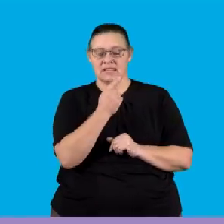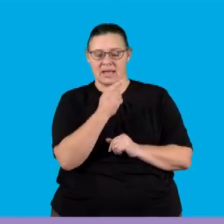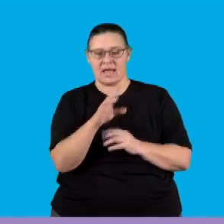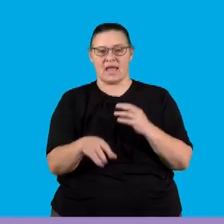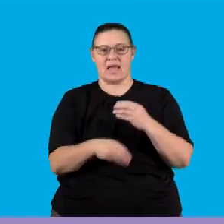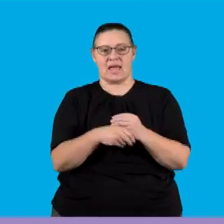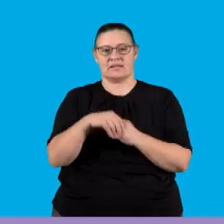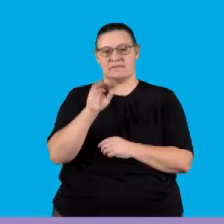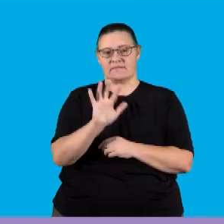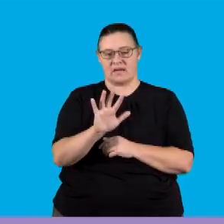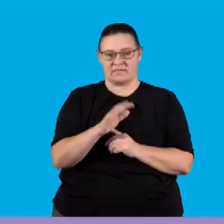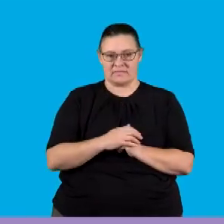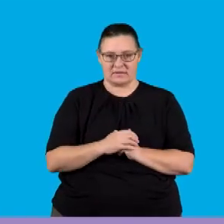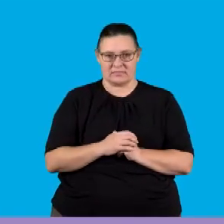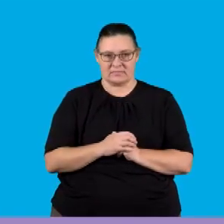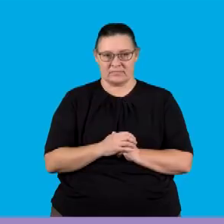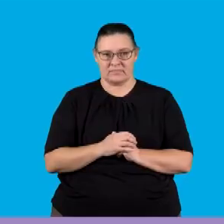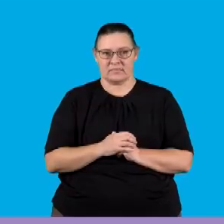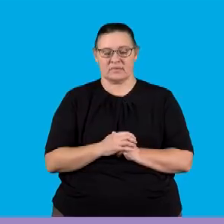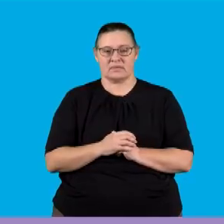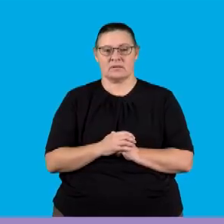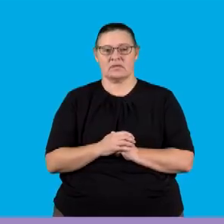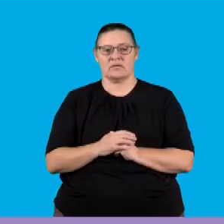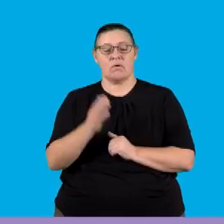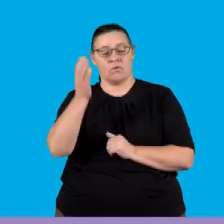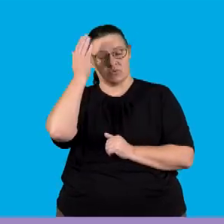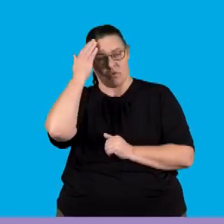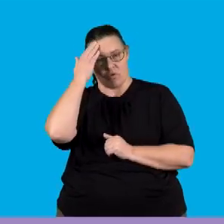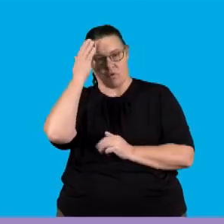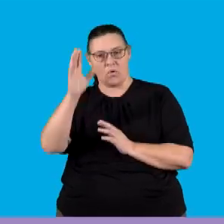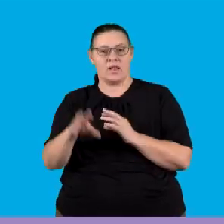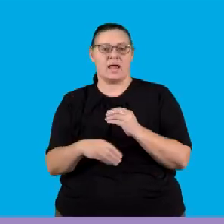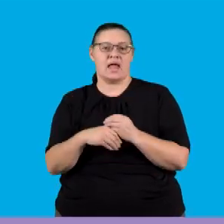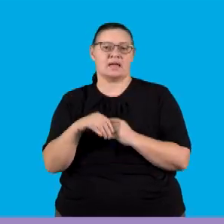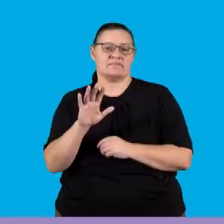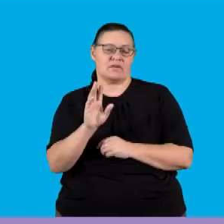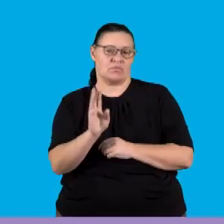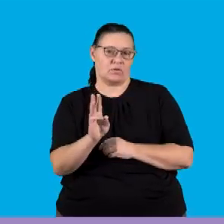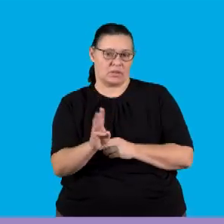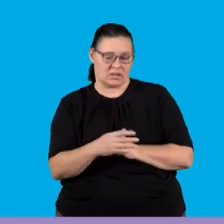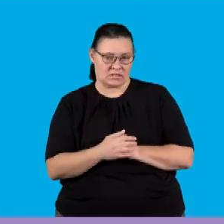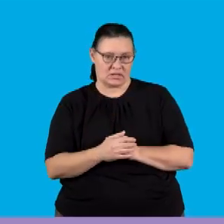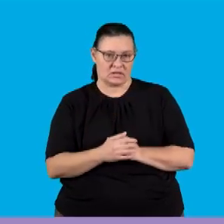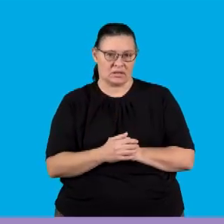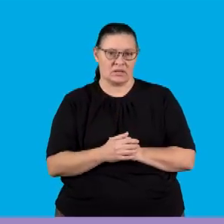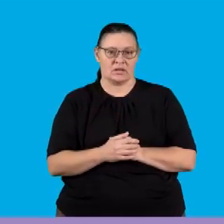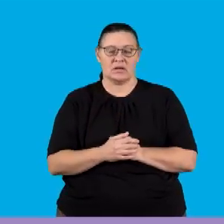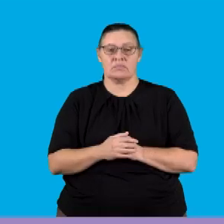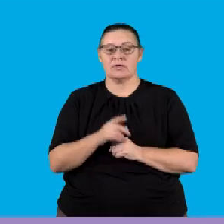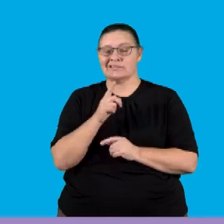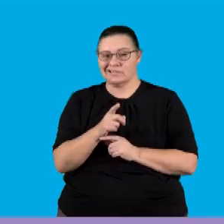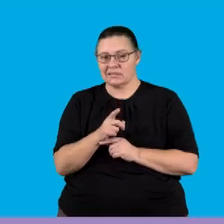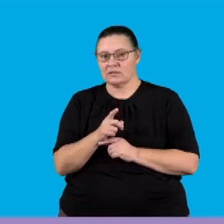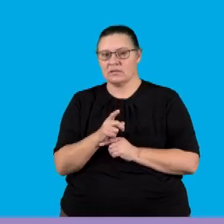been given the rule as to add 5. So we know that we are going to add 5. But what are we